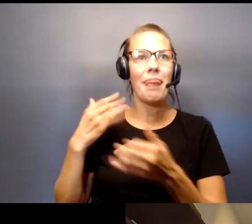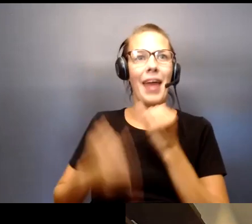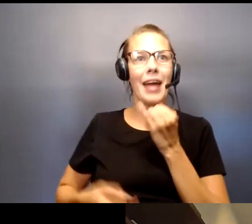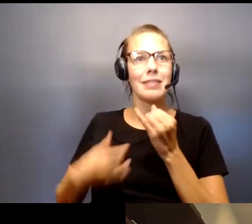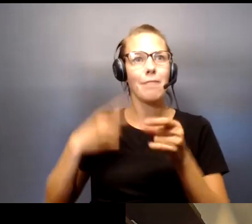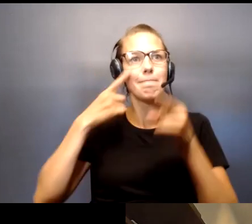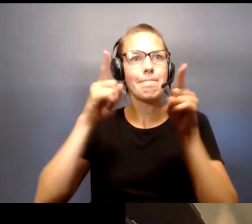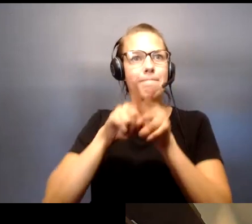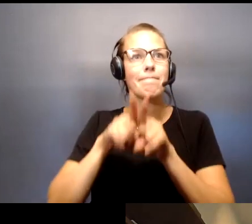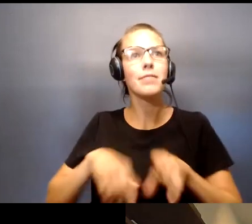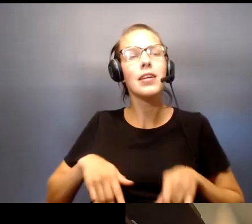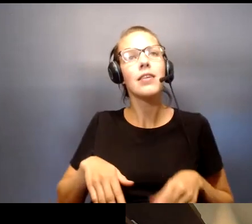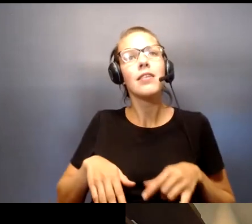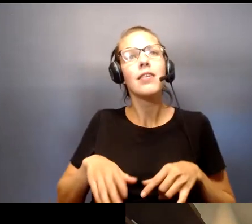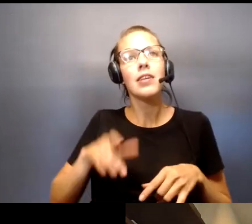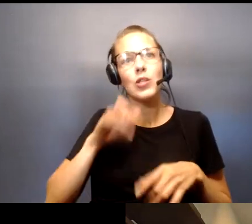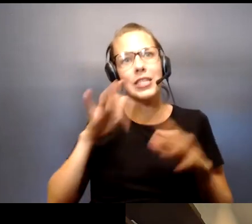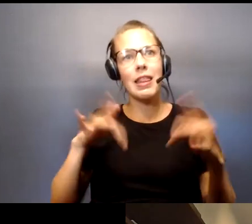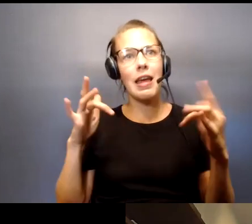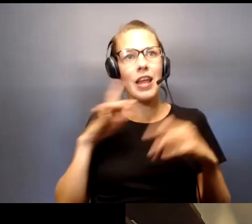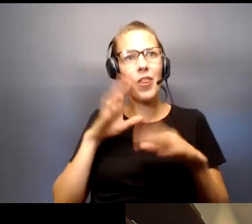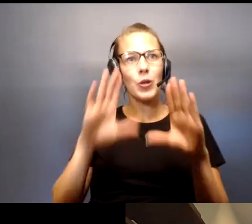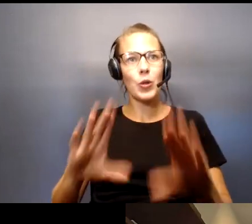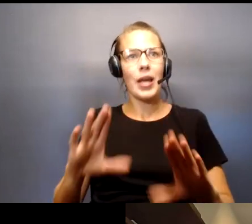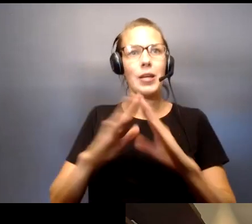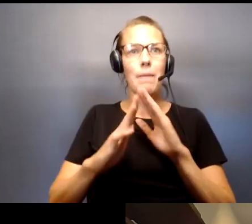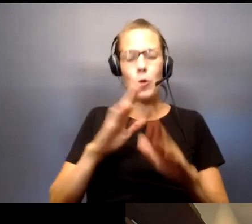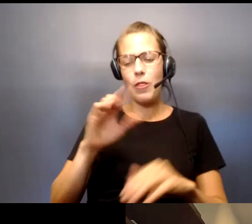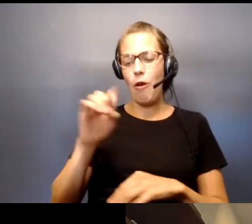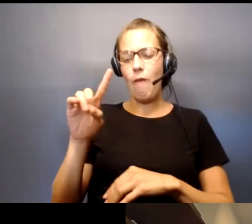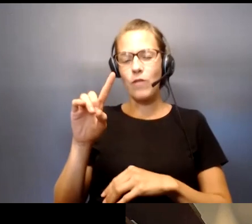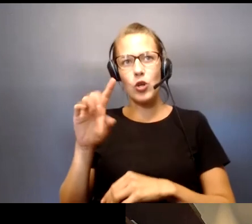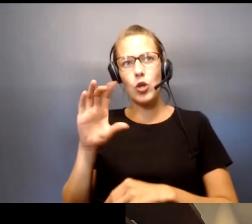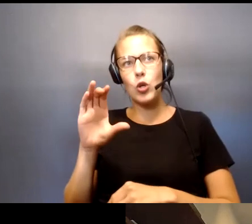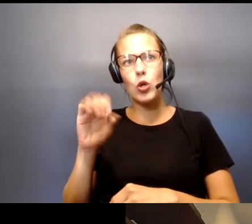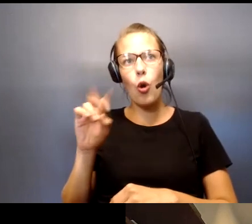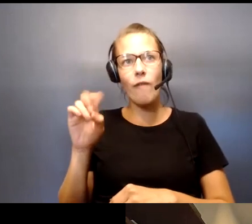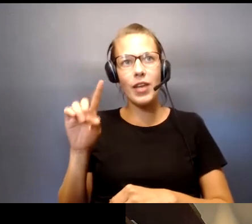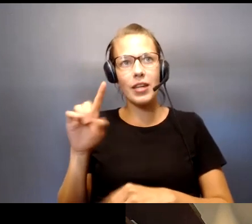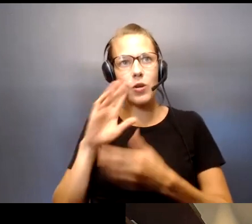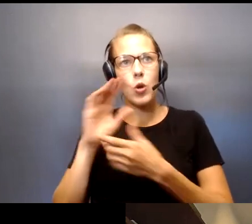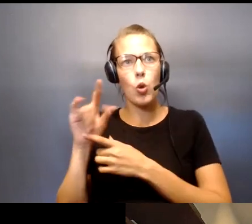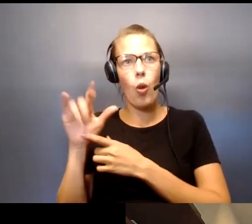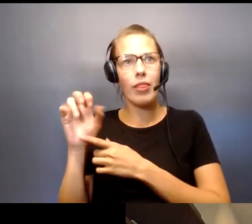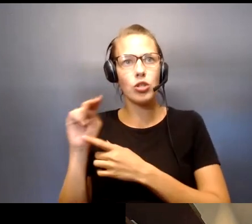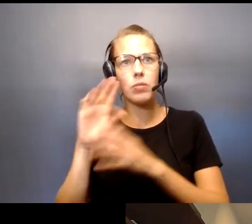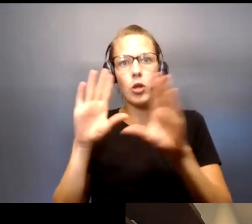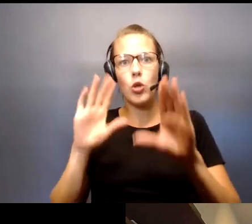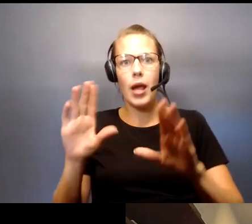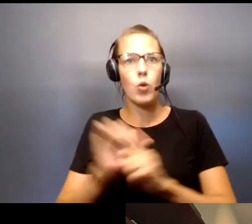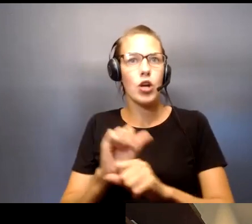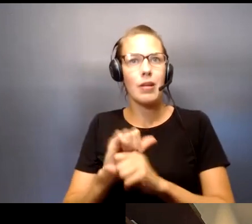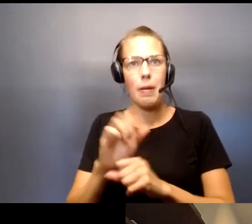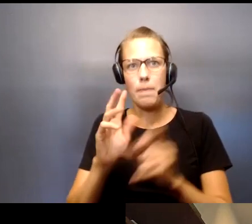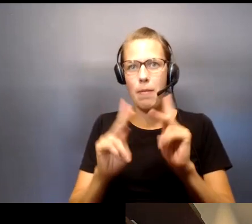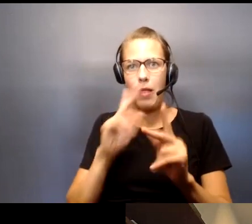lightly. The Quad Cities is a great community, and the COVID Coalition has been doing great work over the last 5 months. People that you've heard from so far today have really